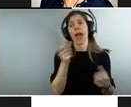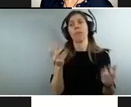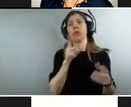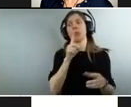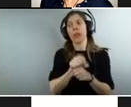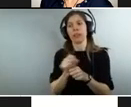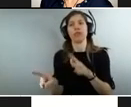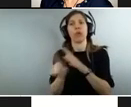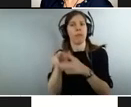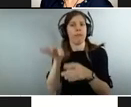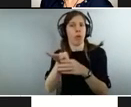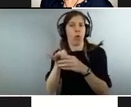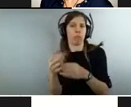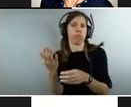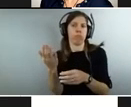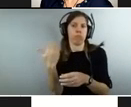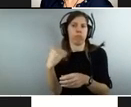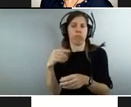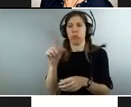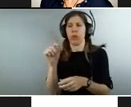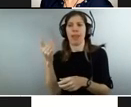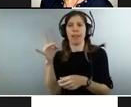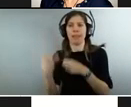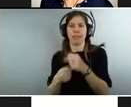2018? So you have 4 choices there.